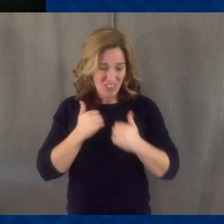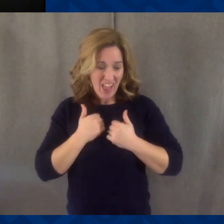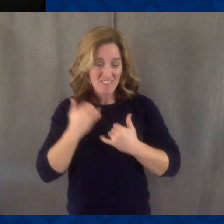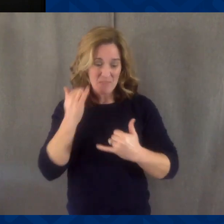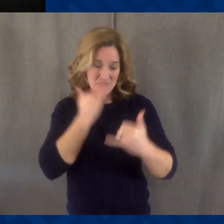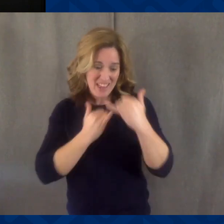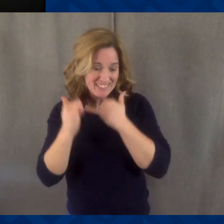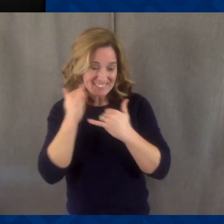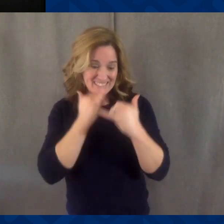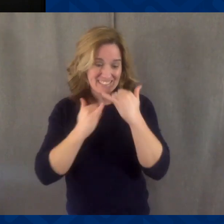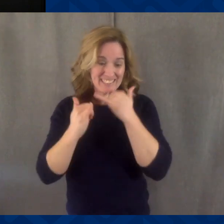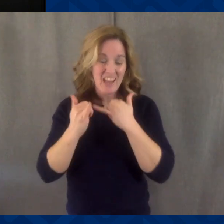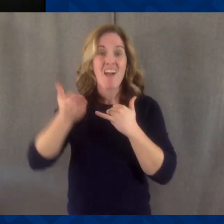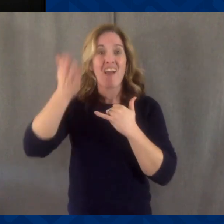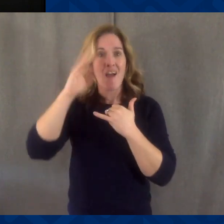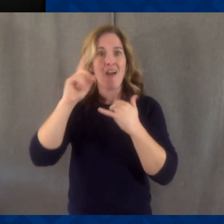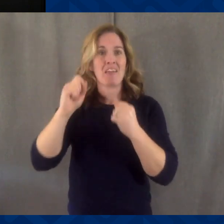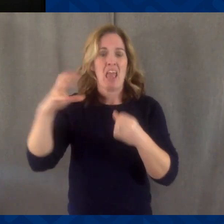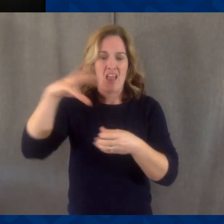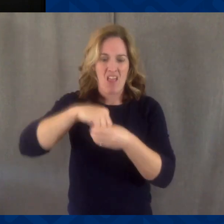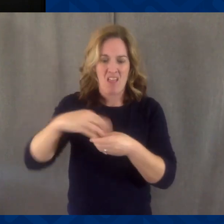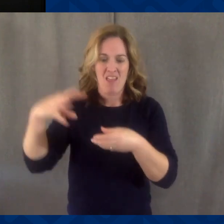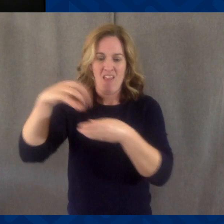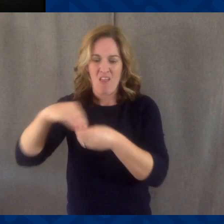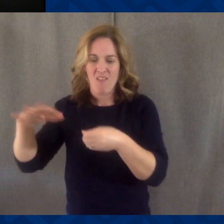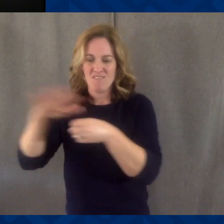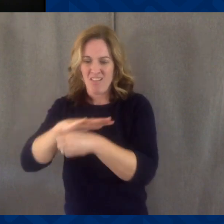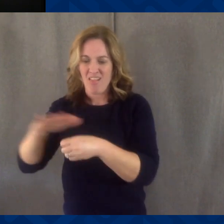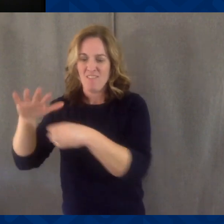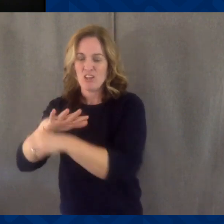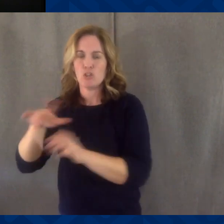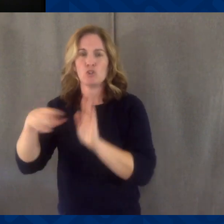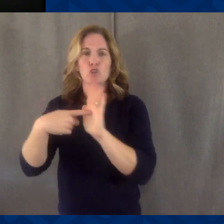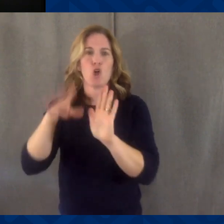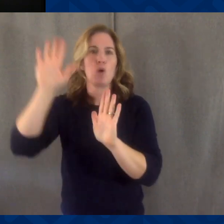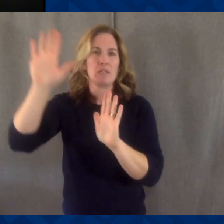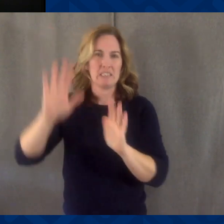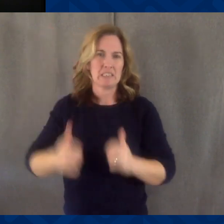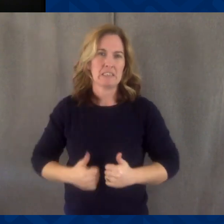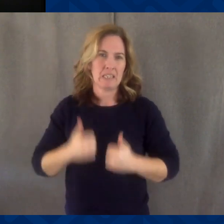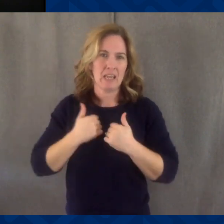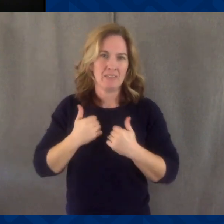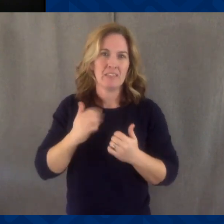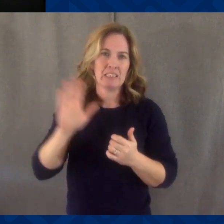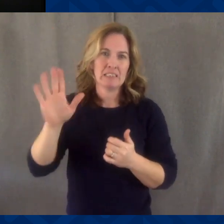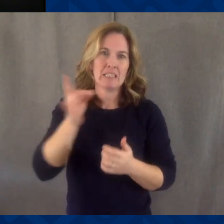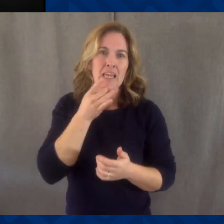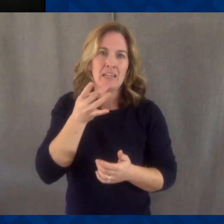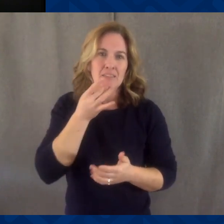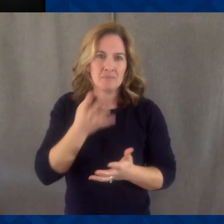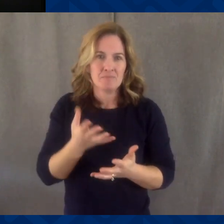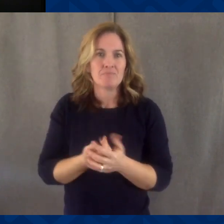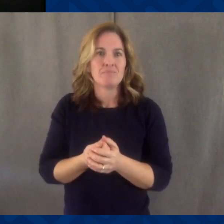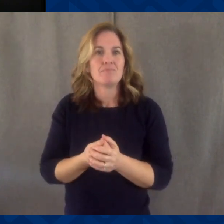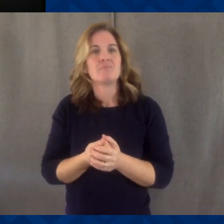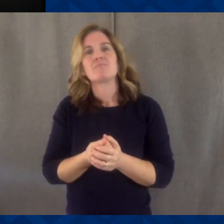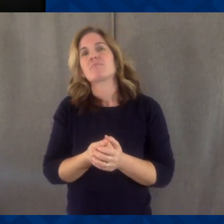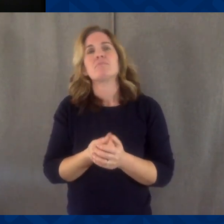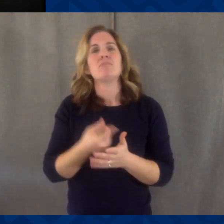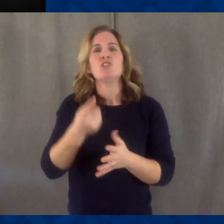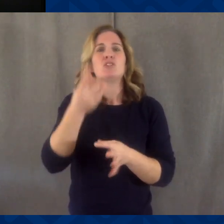light of the kingdom of God begins to shine through. Sometimes all it takes is for you to simply acknowledge, God, I need